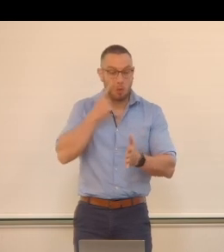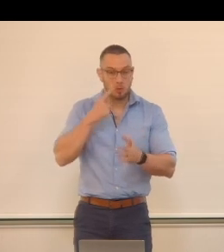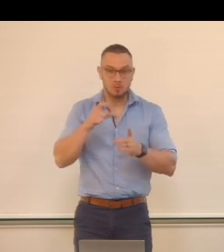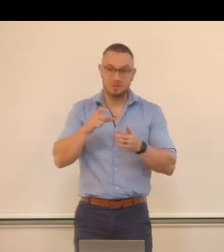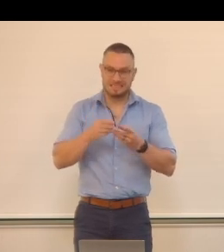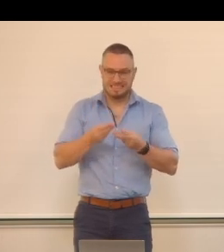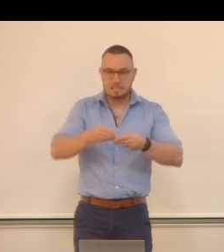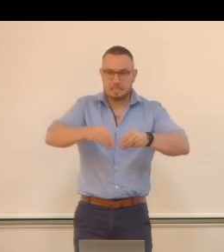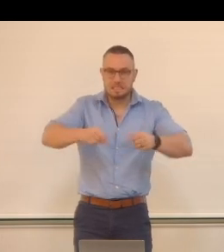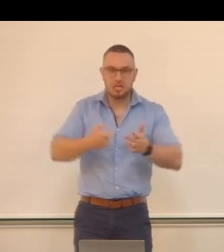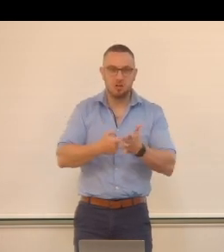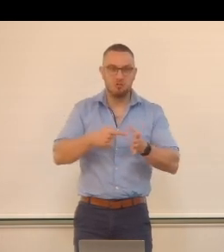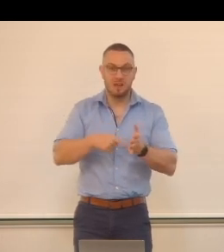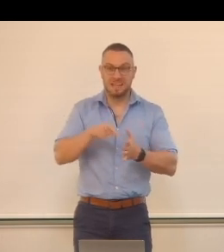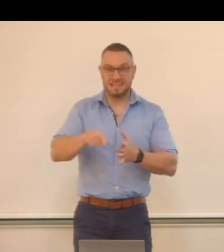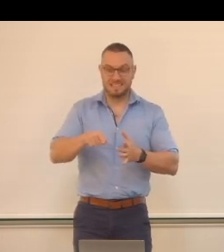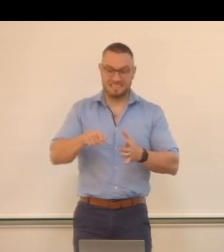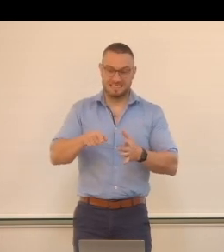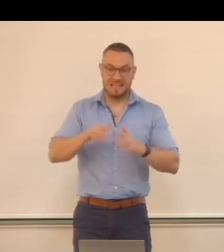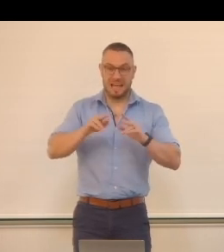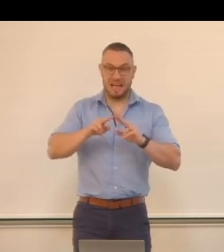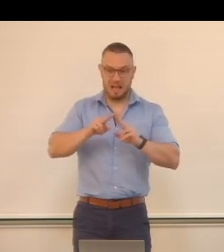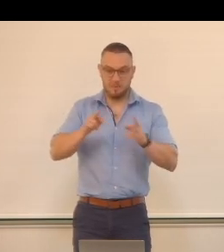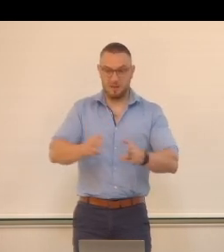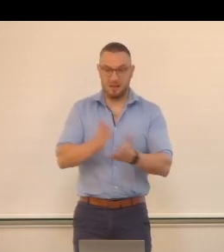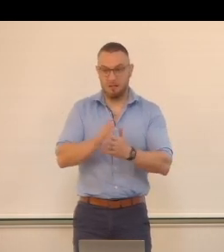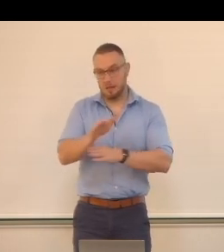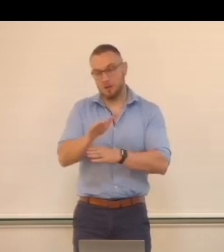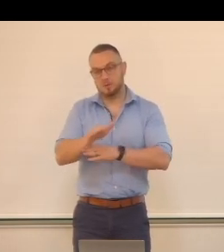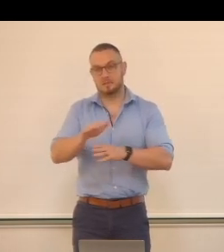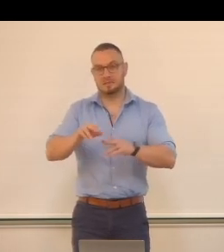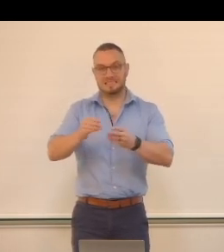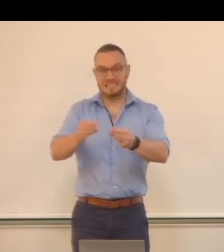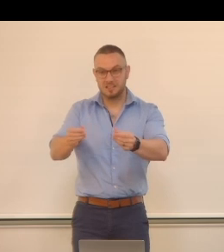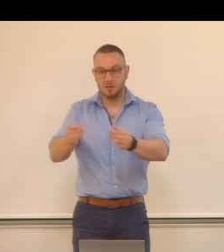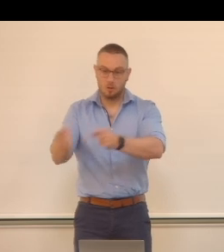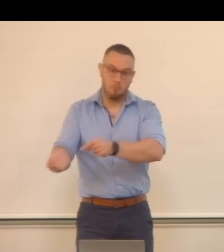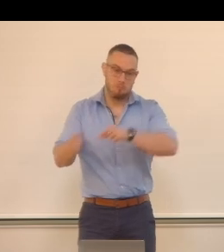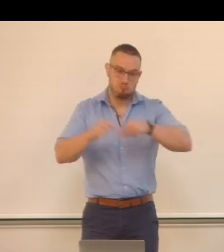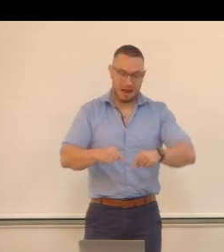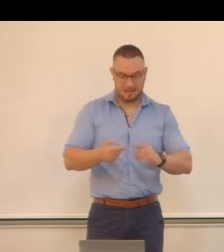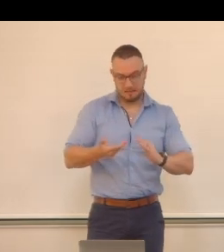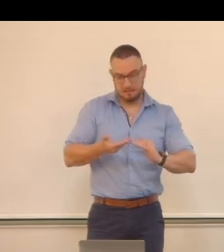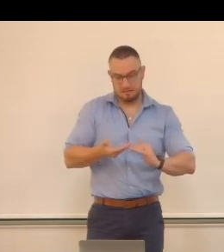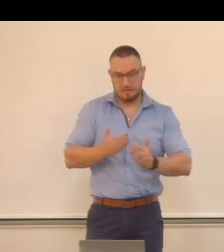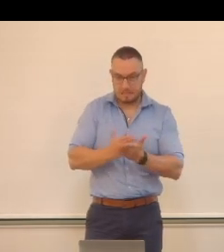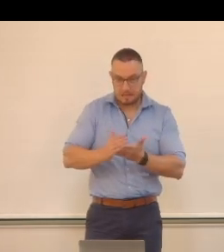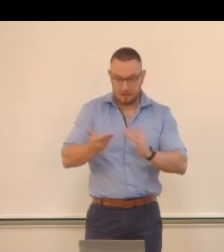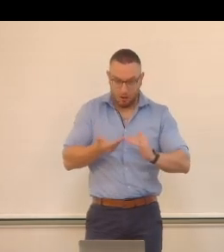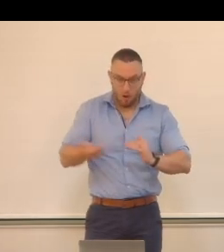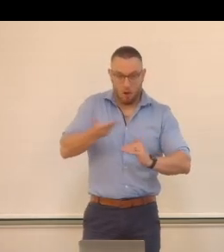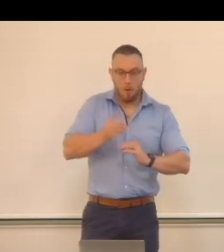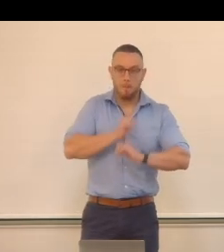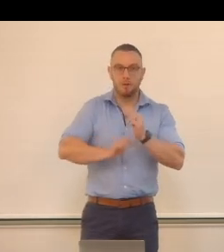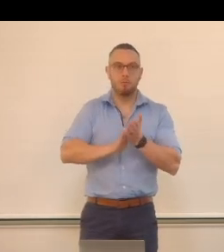rats, part of this habitat was out in the desert, and they brought it back in the high bay, cleaned it up, added another level to it, and now it became